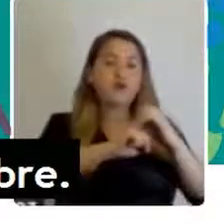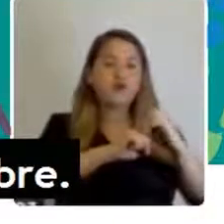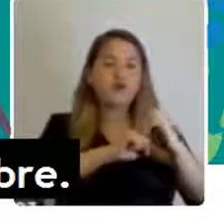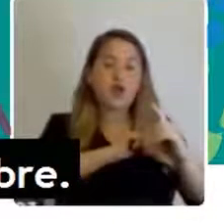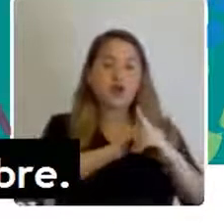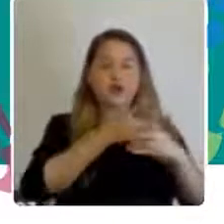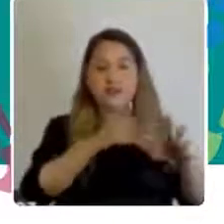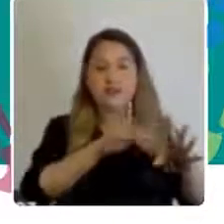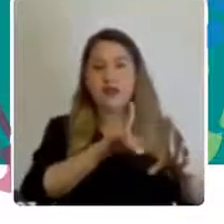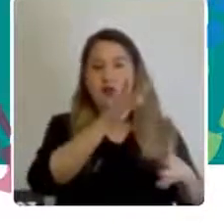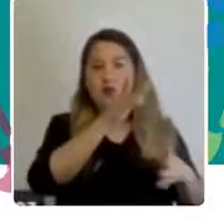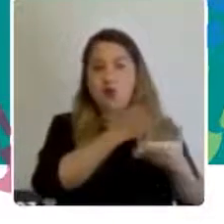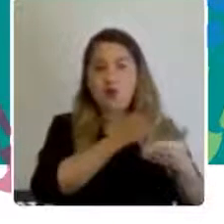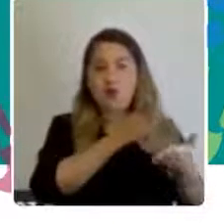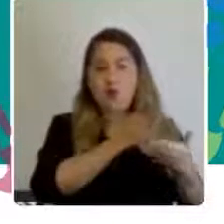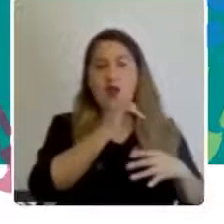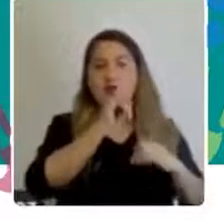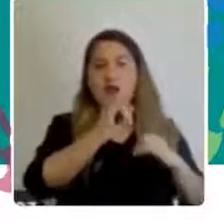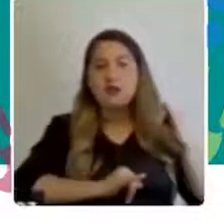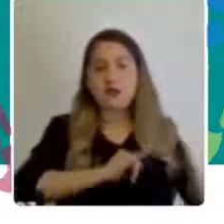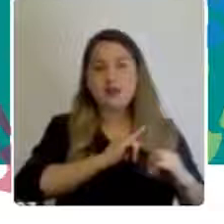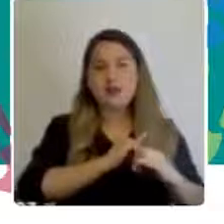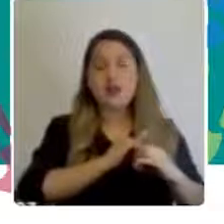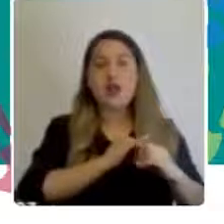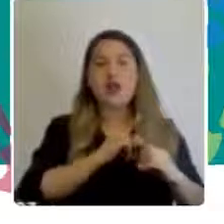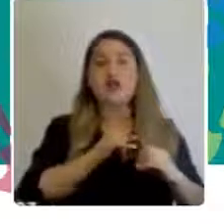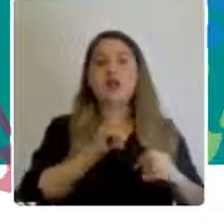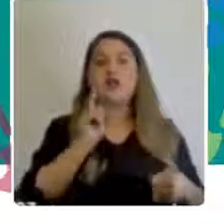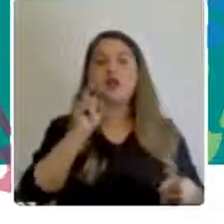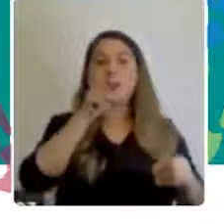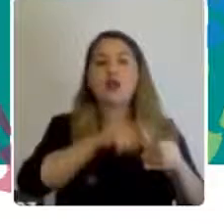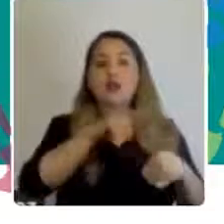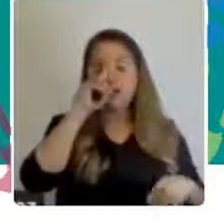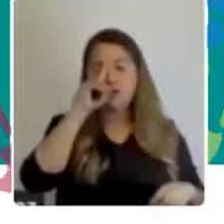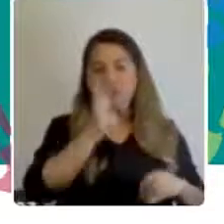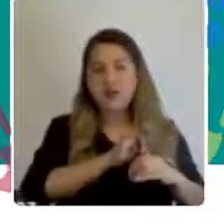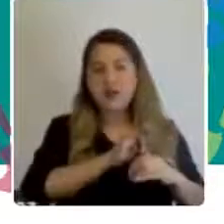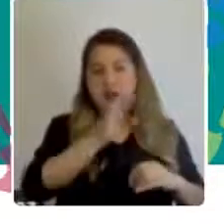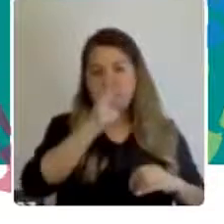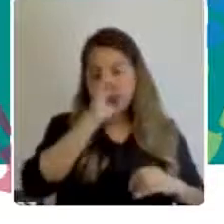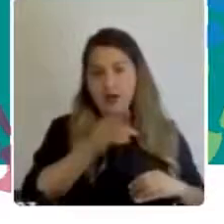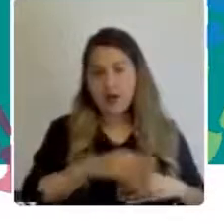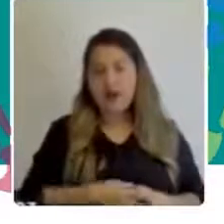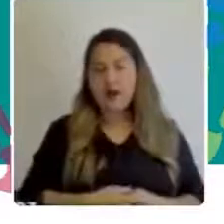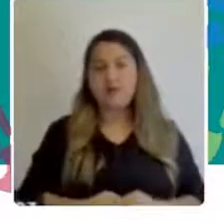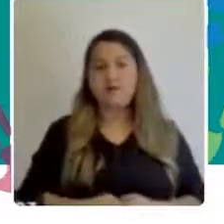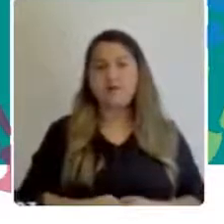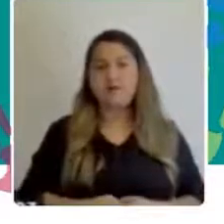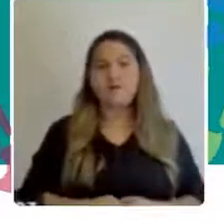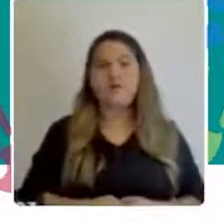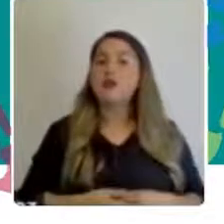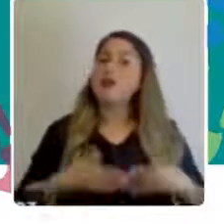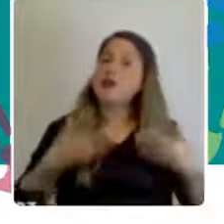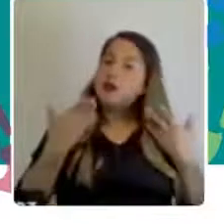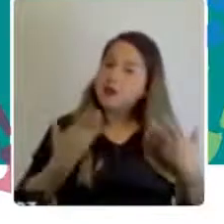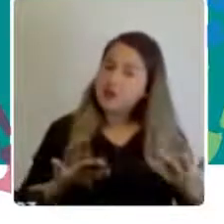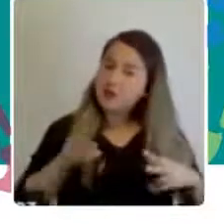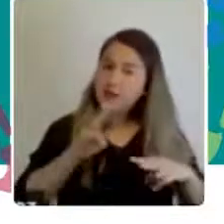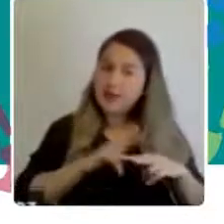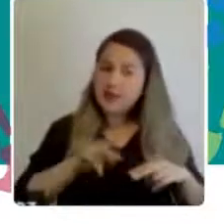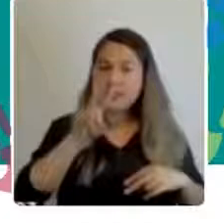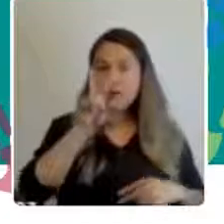be in September. This is fixed. So every year we perform these 2 courses free of charge, and it's very